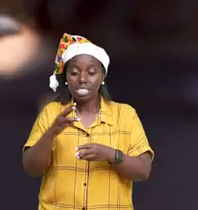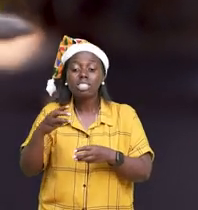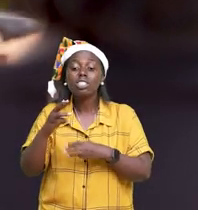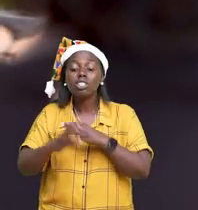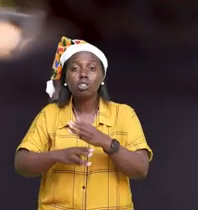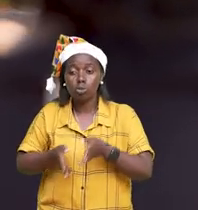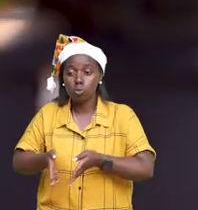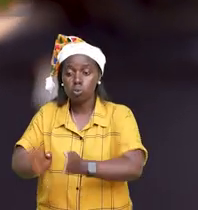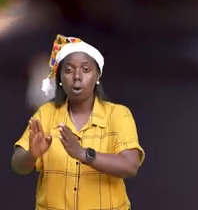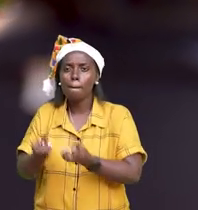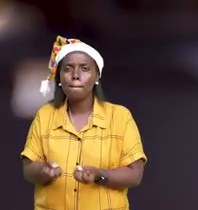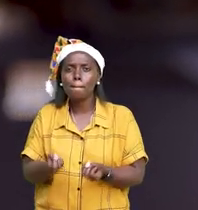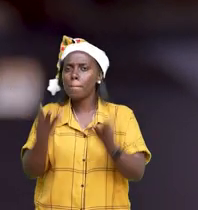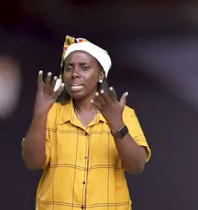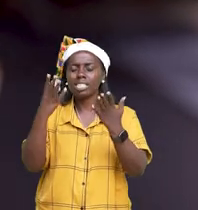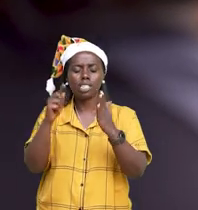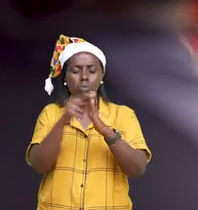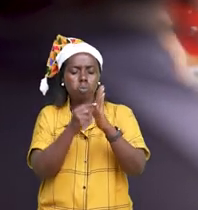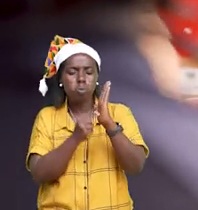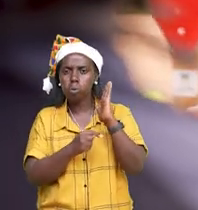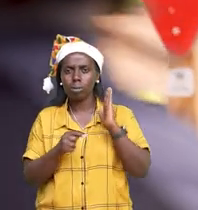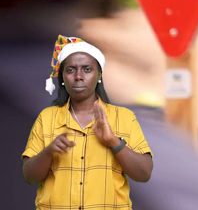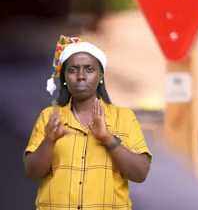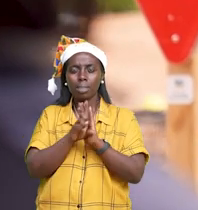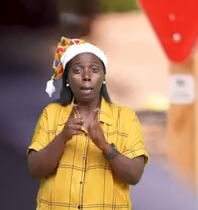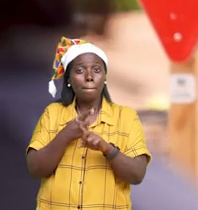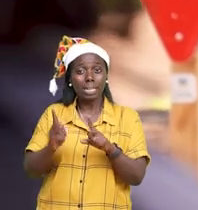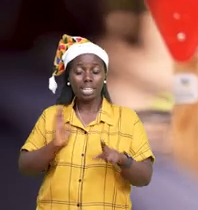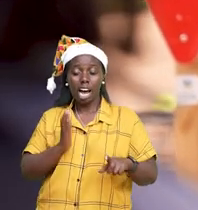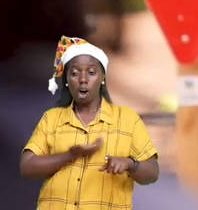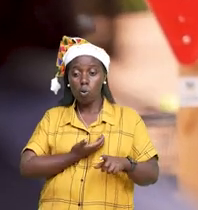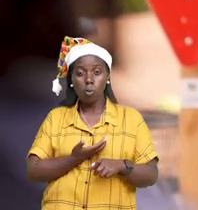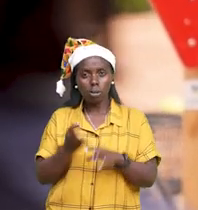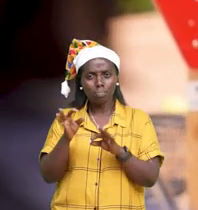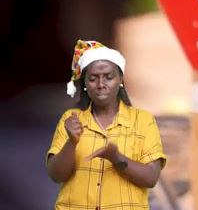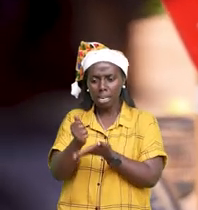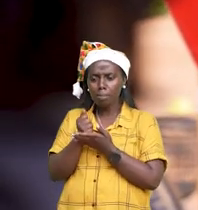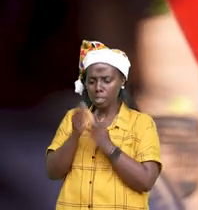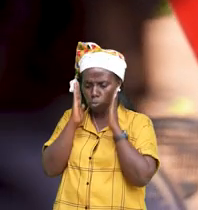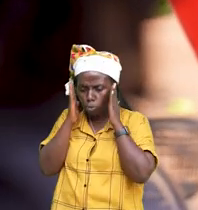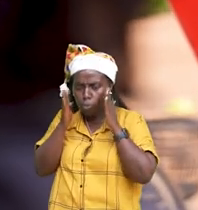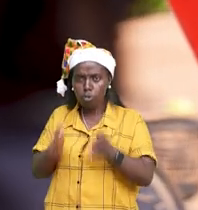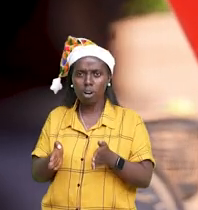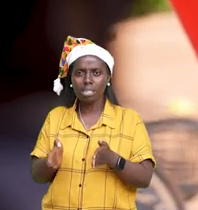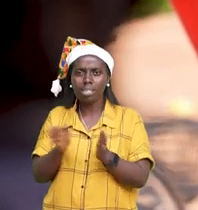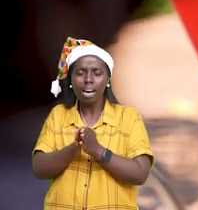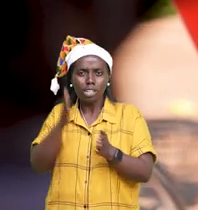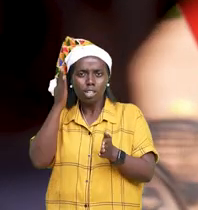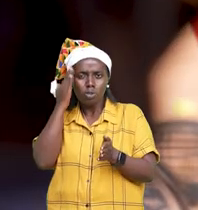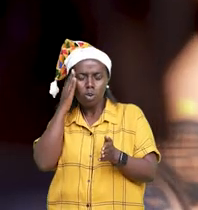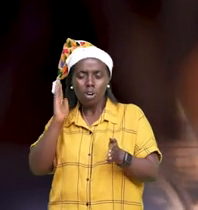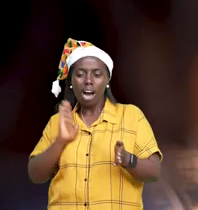age, there are many distractions, but our road signs help us to focus and